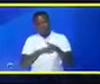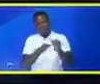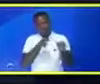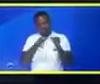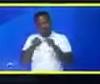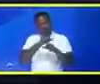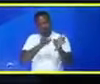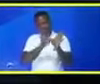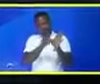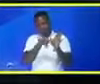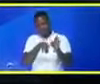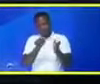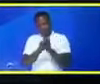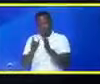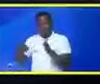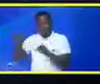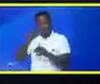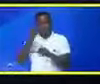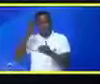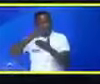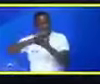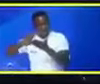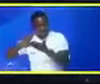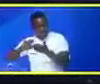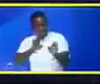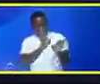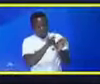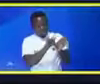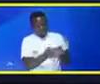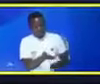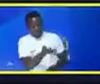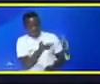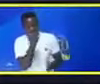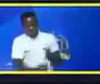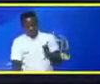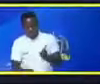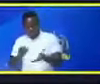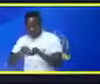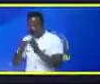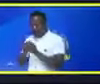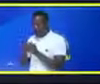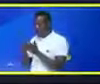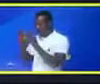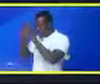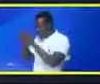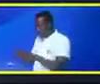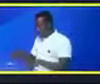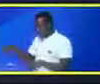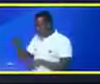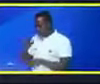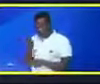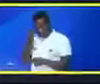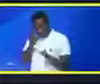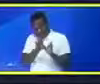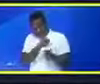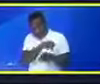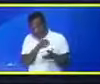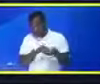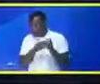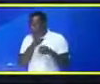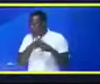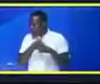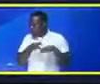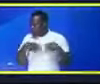want to bring just to guide our understanding. A door to an average layperson is a wooden or